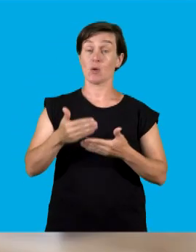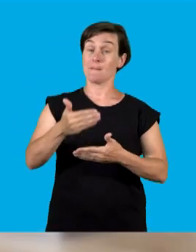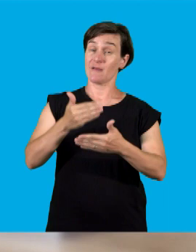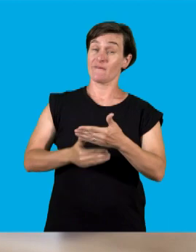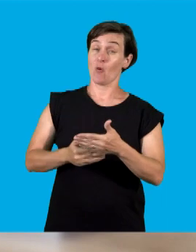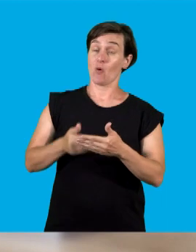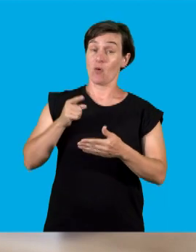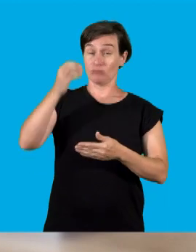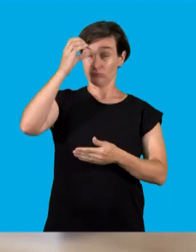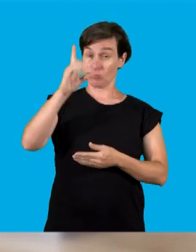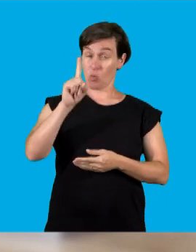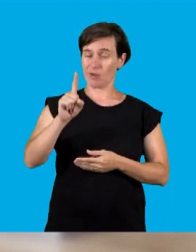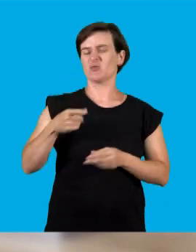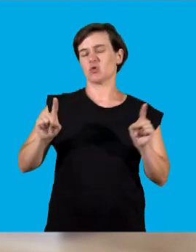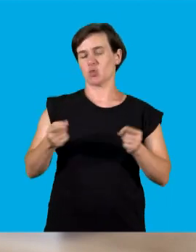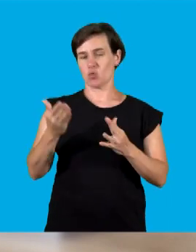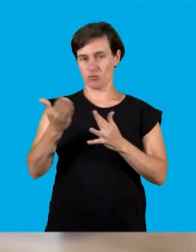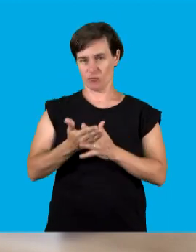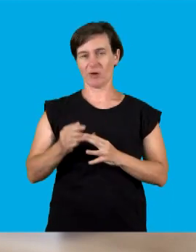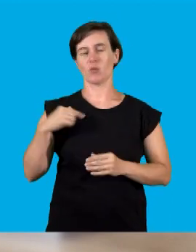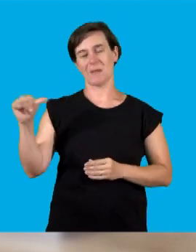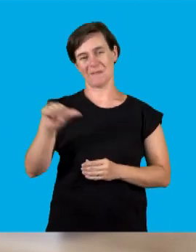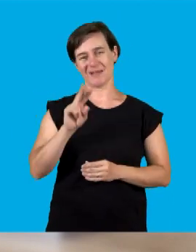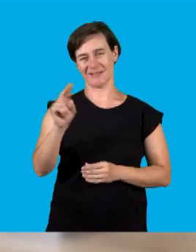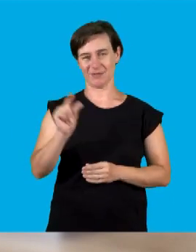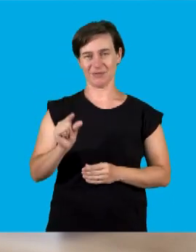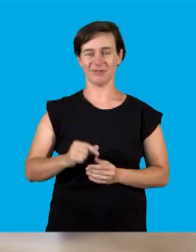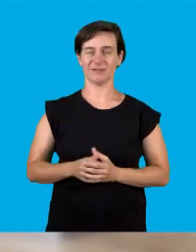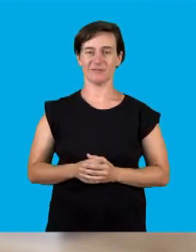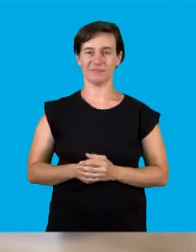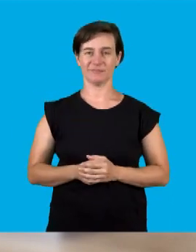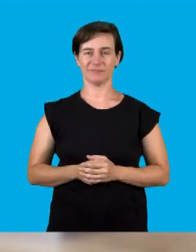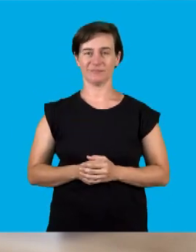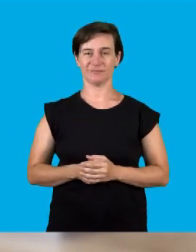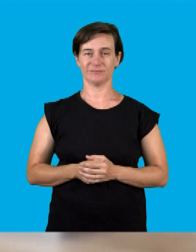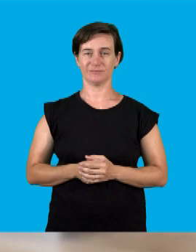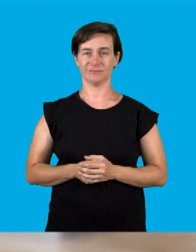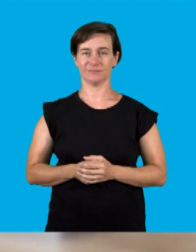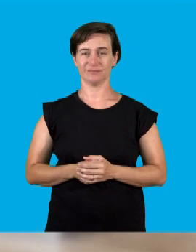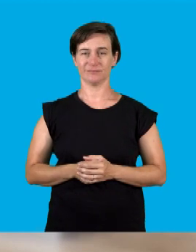look at our first concept, let us just go for a quick breather and we will be back. See you shortly.